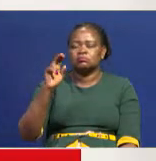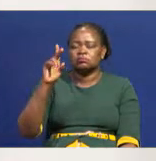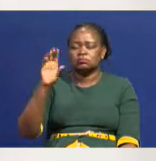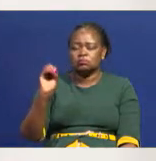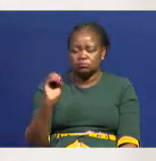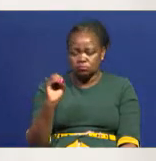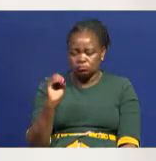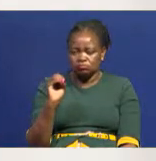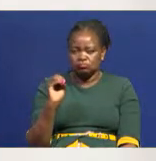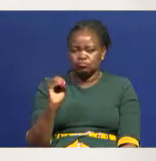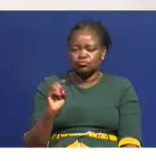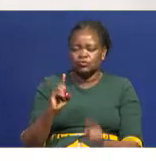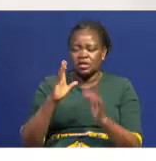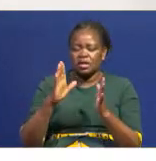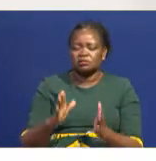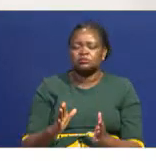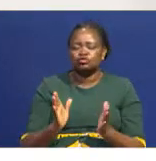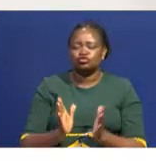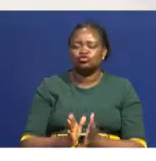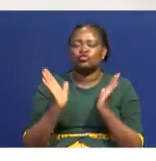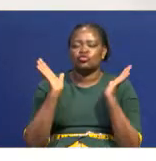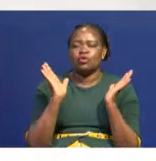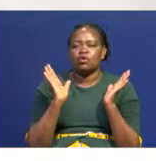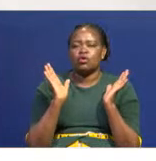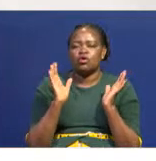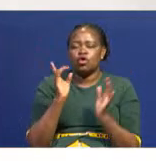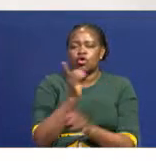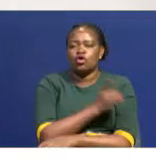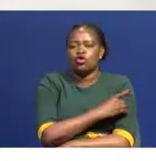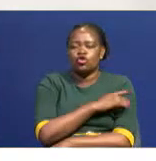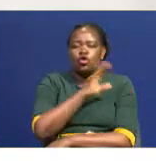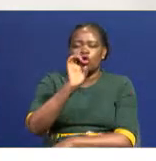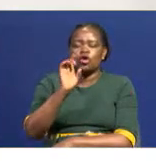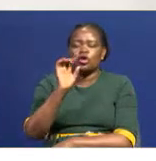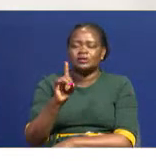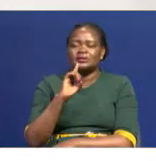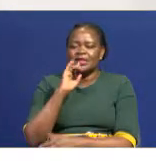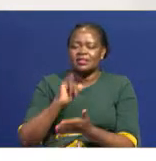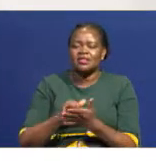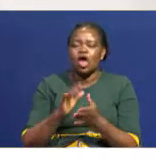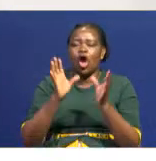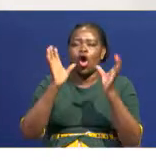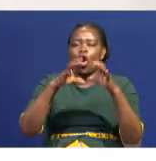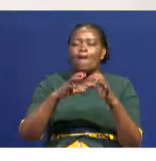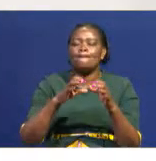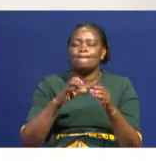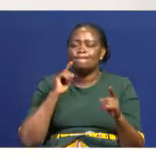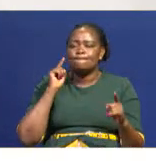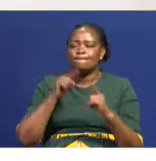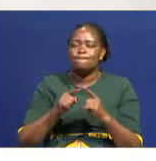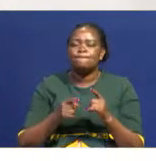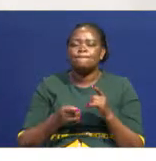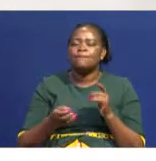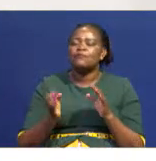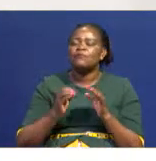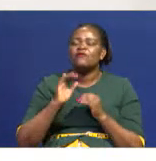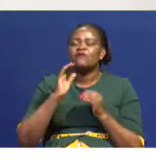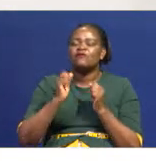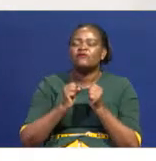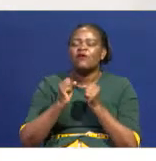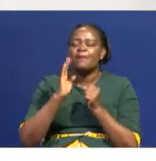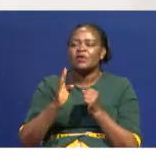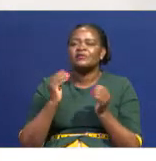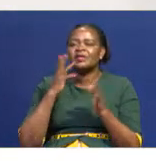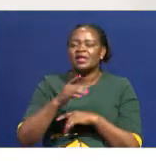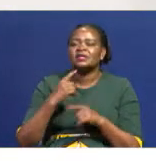Research Organization Director General Dr. Eliud Kiga says the agency targets to raise 55 billion shillings over